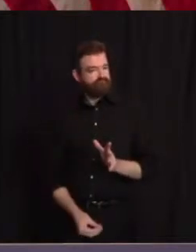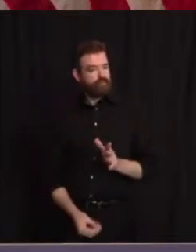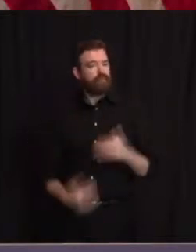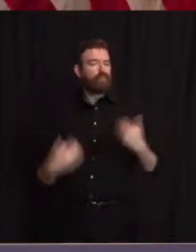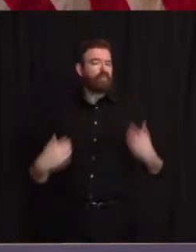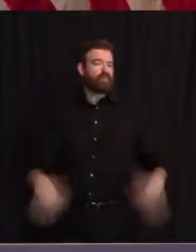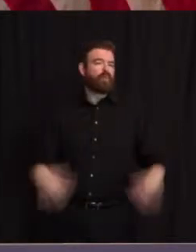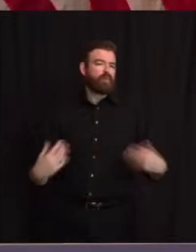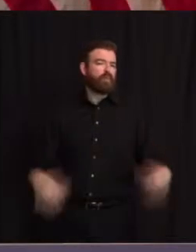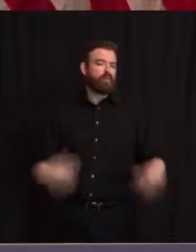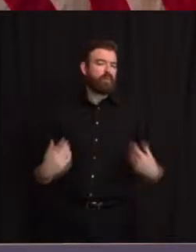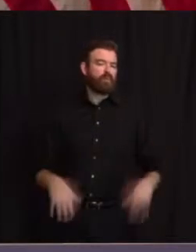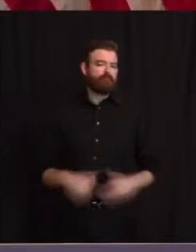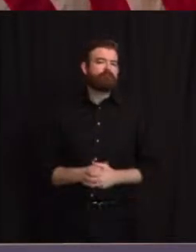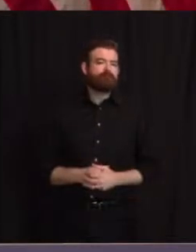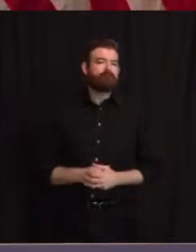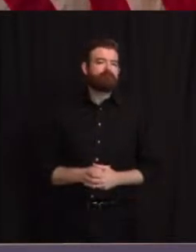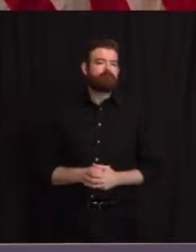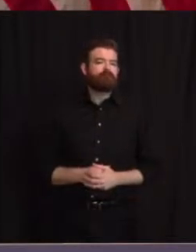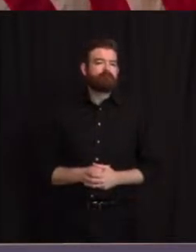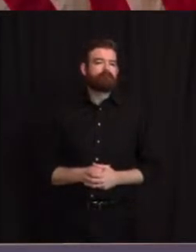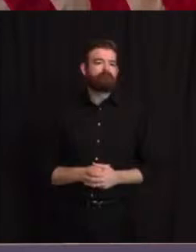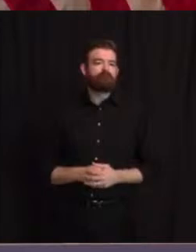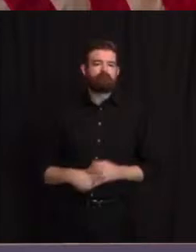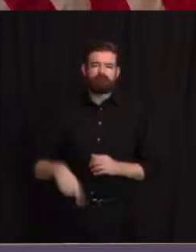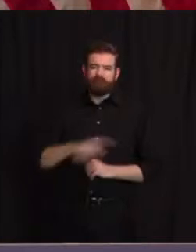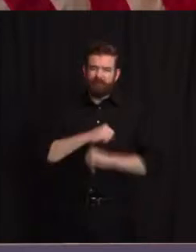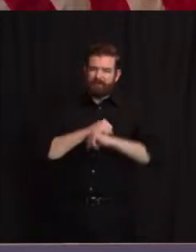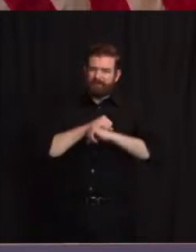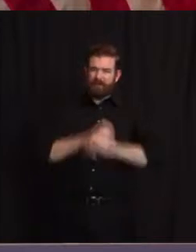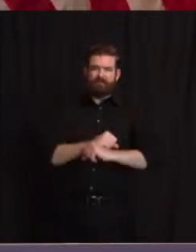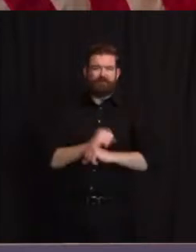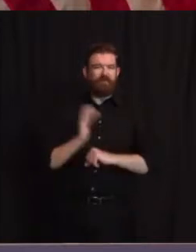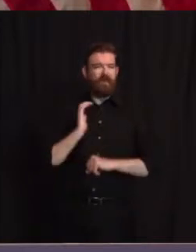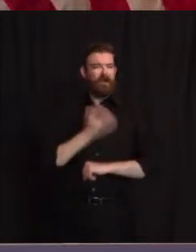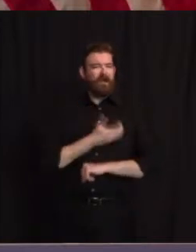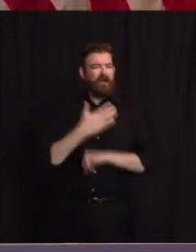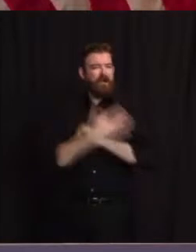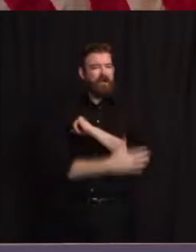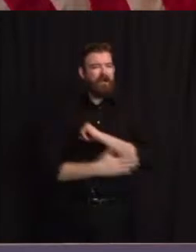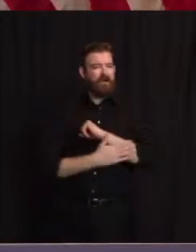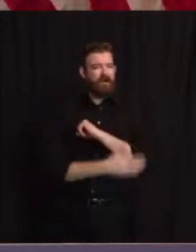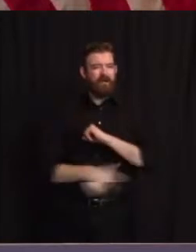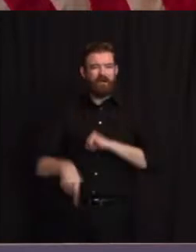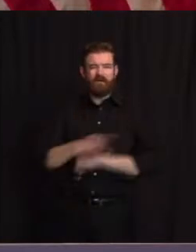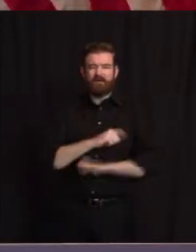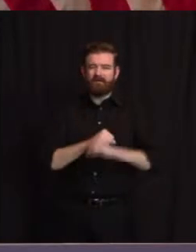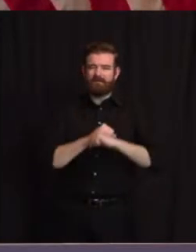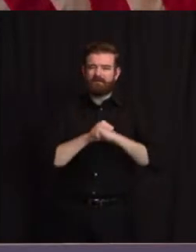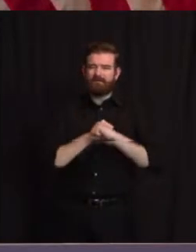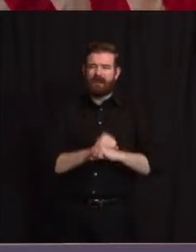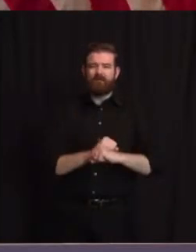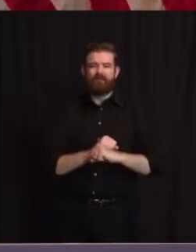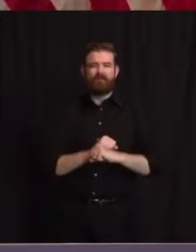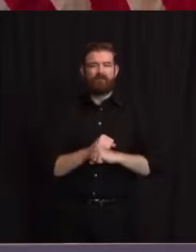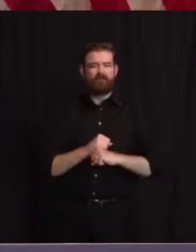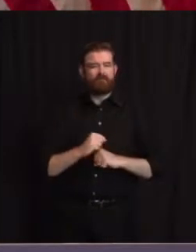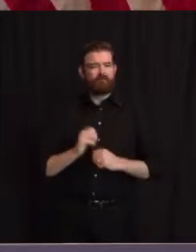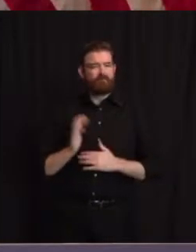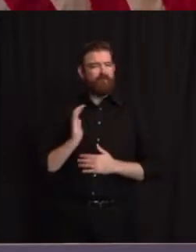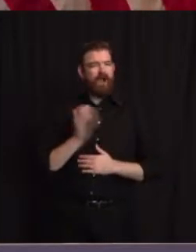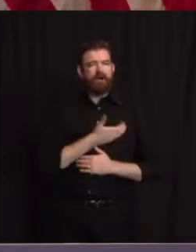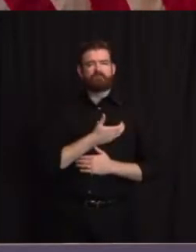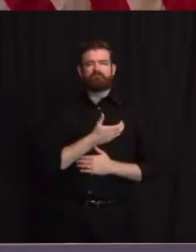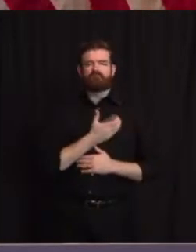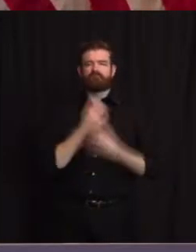lives defending our nation and standing up for our values. And there's no values anywhere in the history of man that comes close to